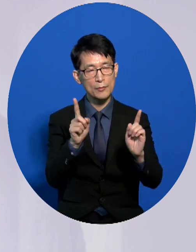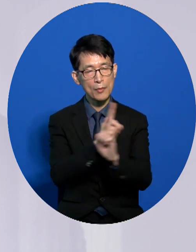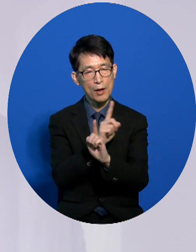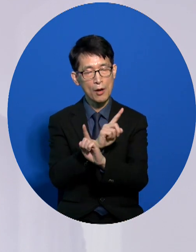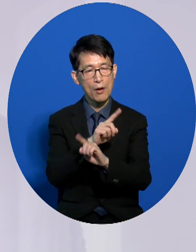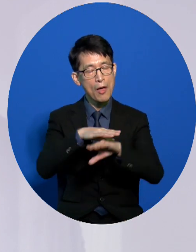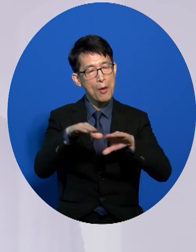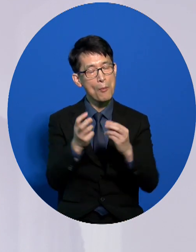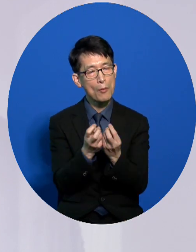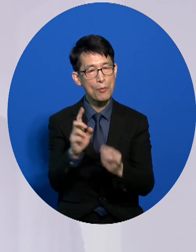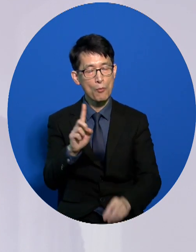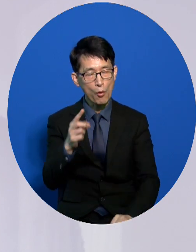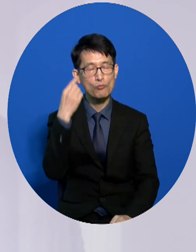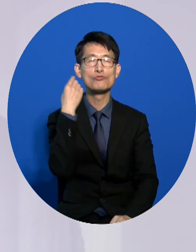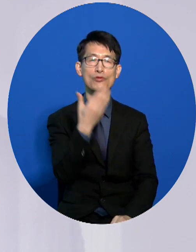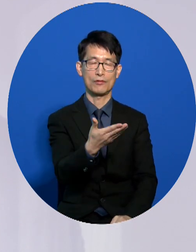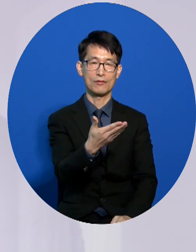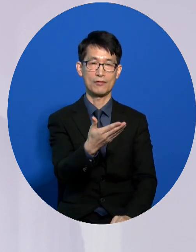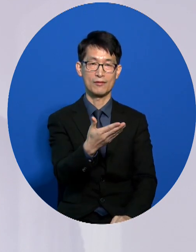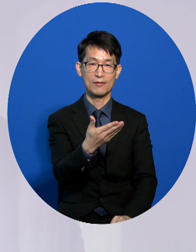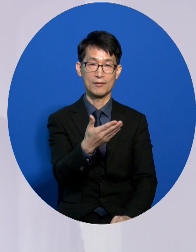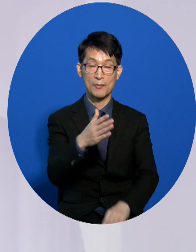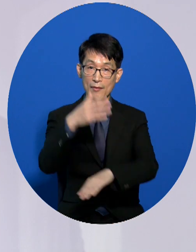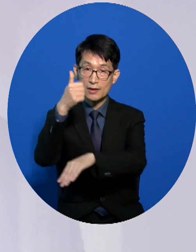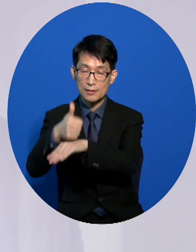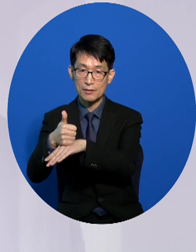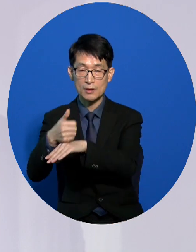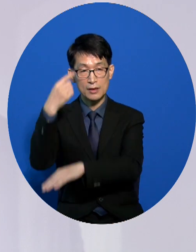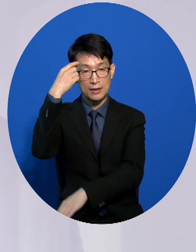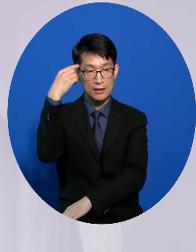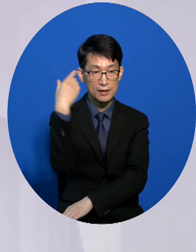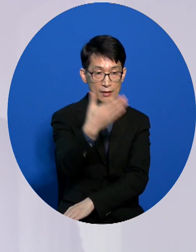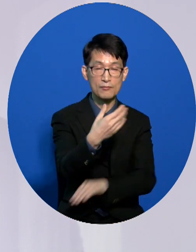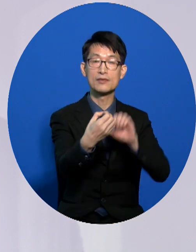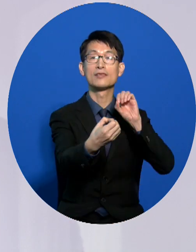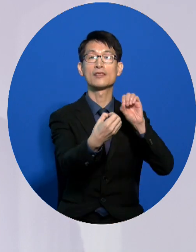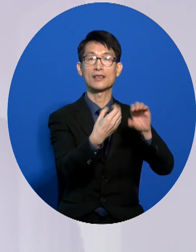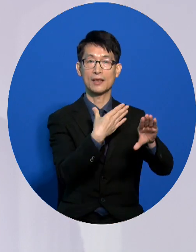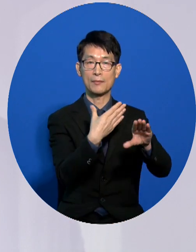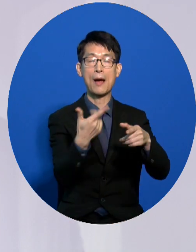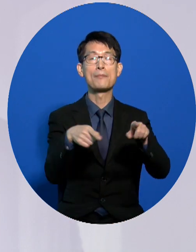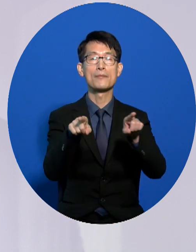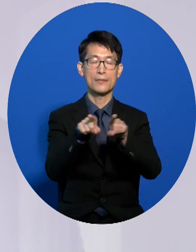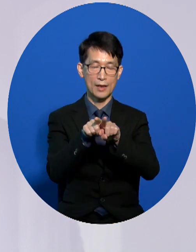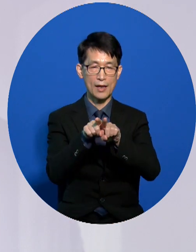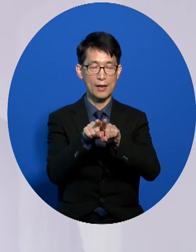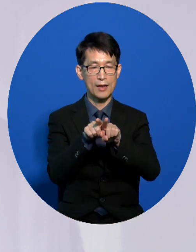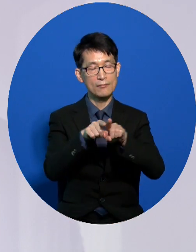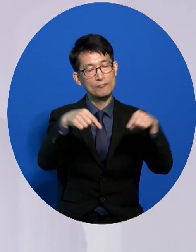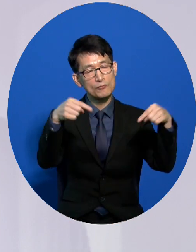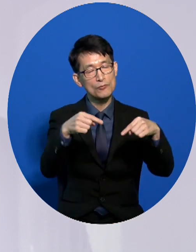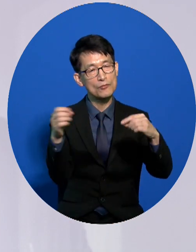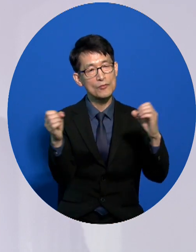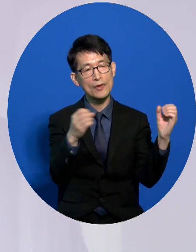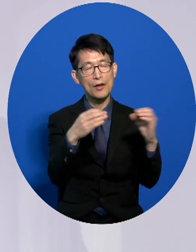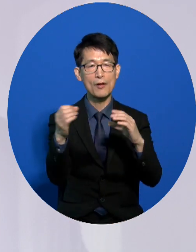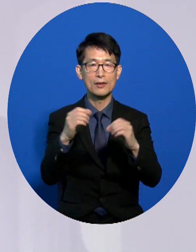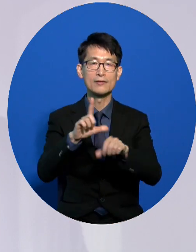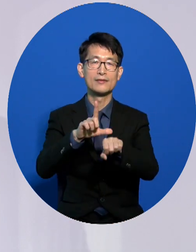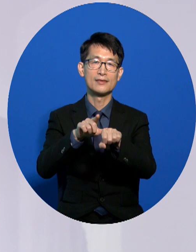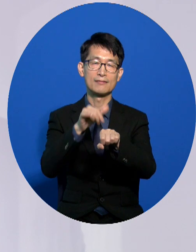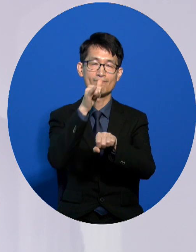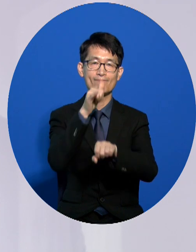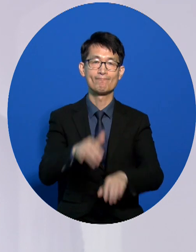each representative is offering, and also talk about future improvements. And then we will have an overall Q&A